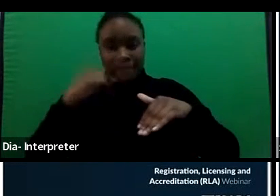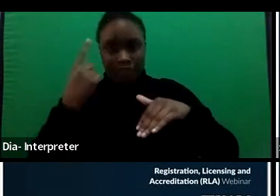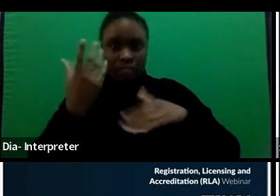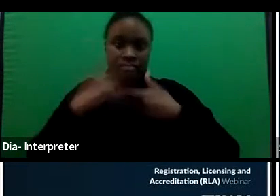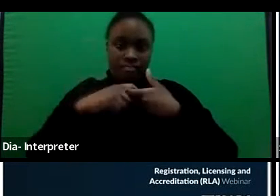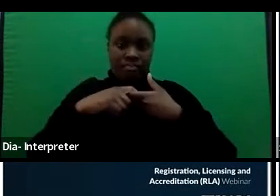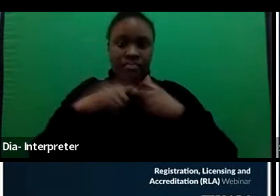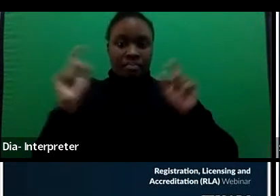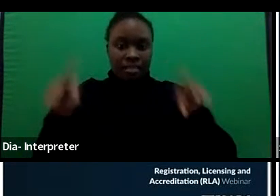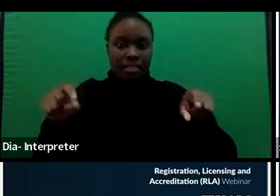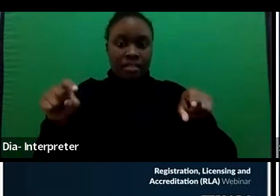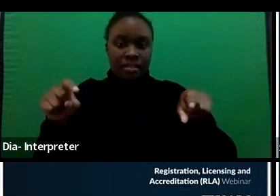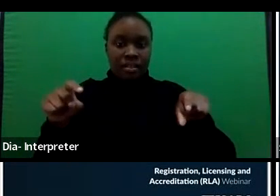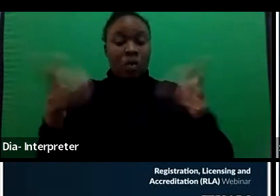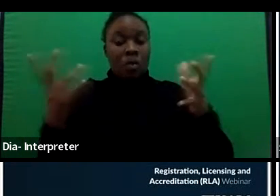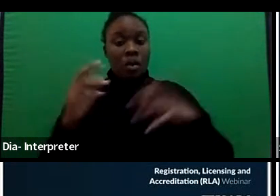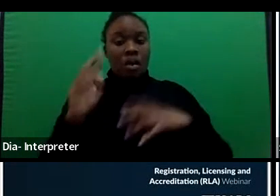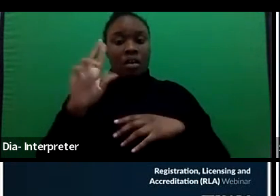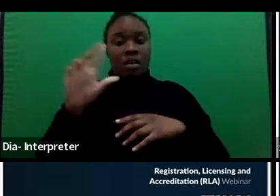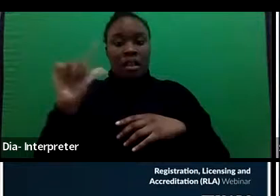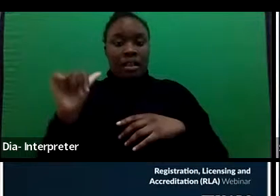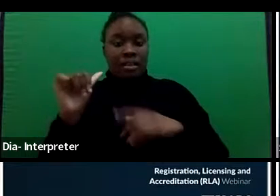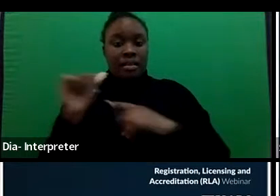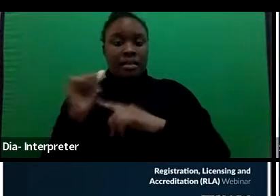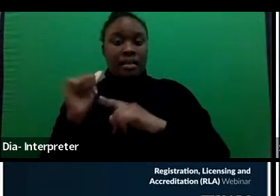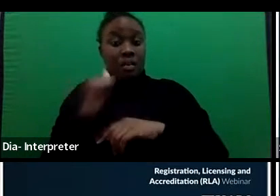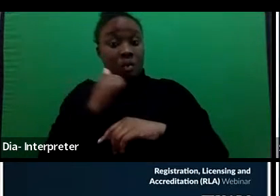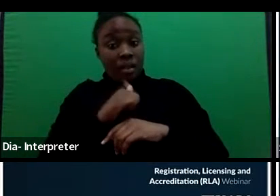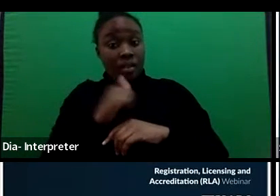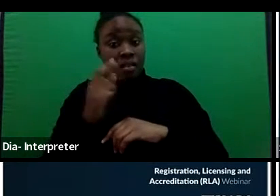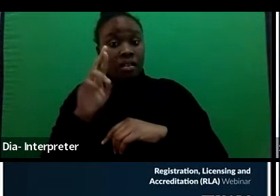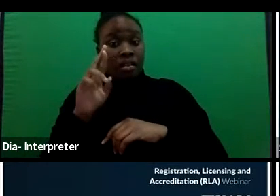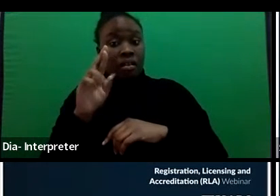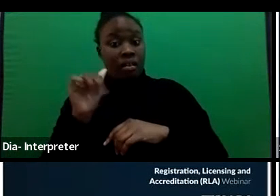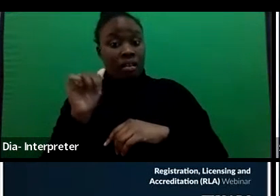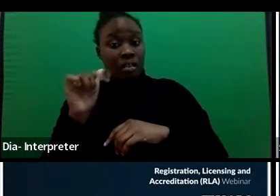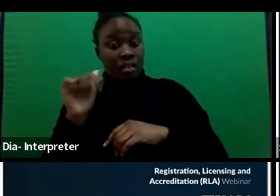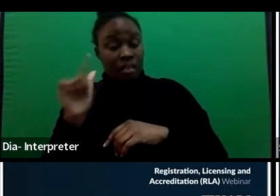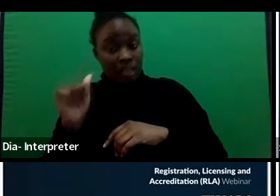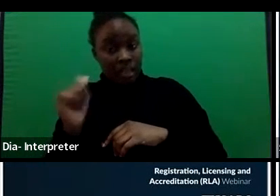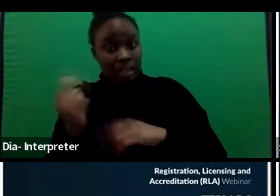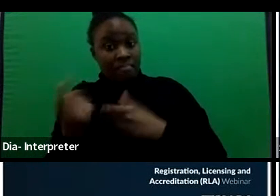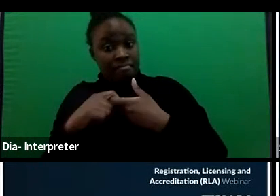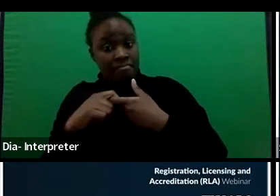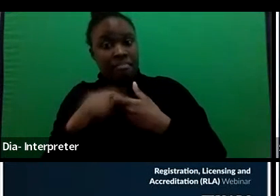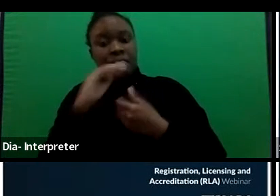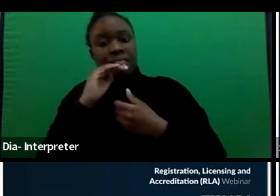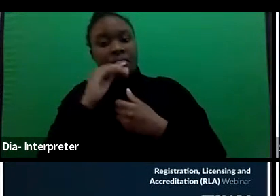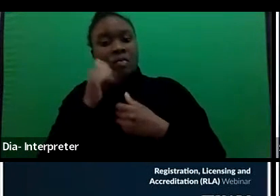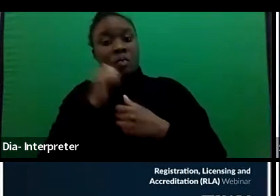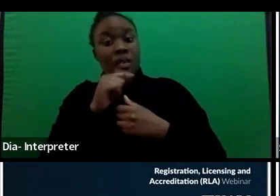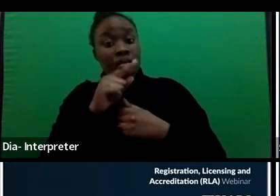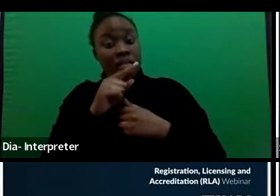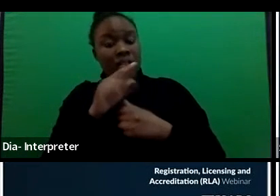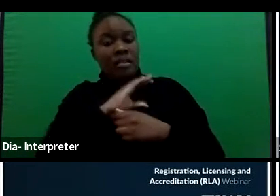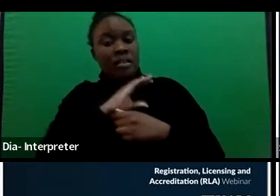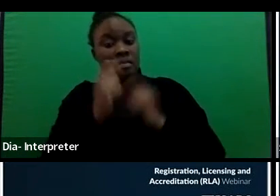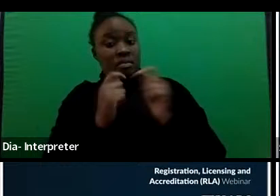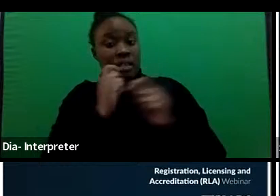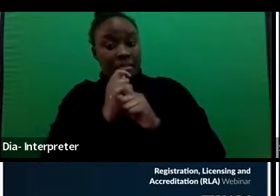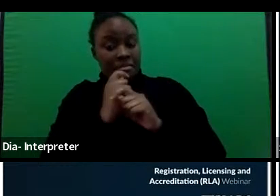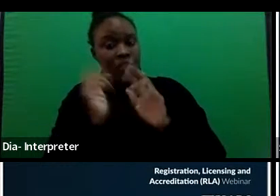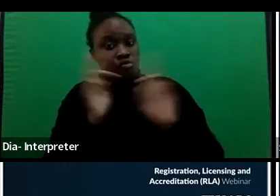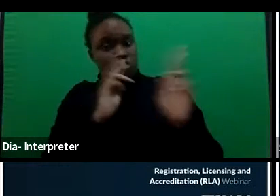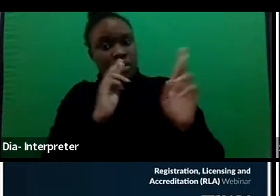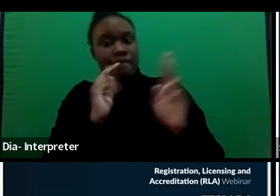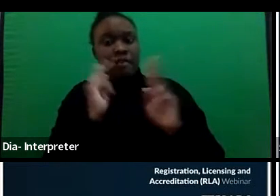particular client type onto RLA. Once onboarded, when that client type is ready for renewal, as